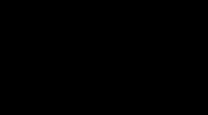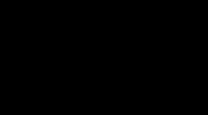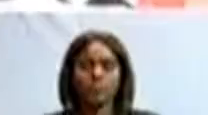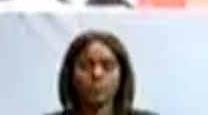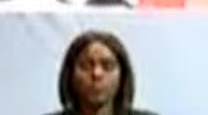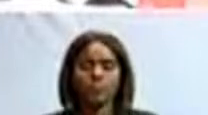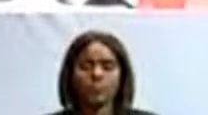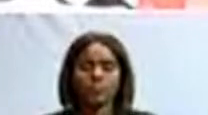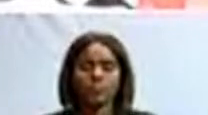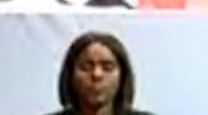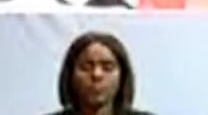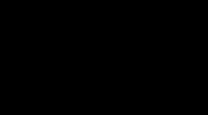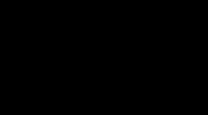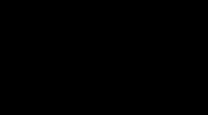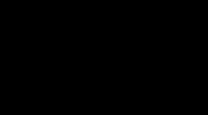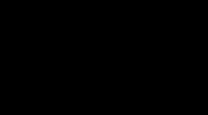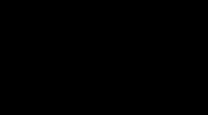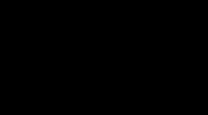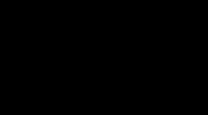Councillor